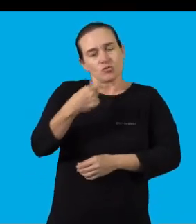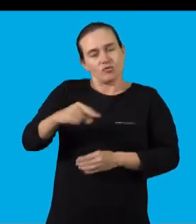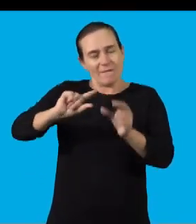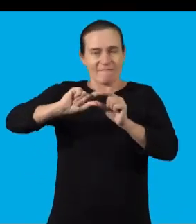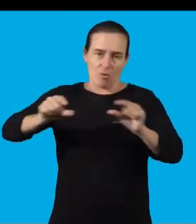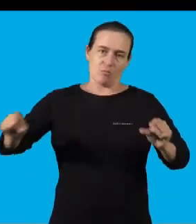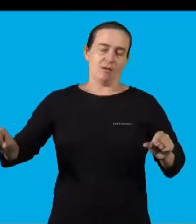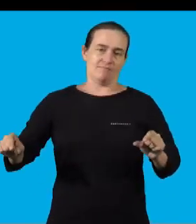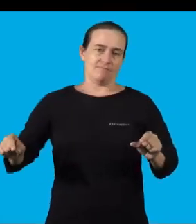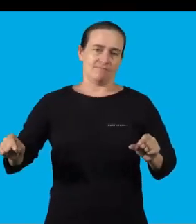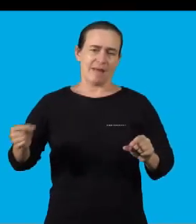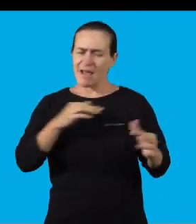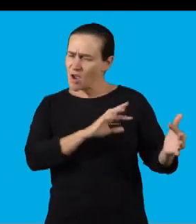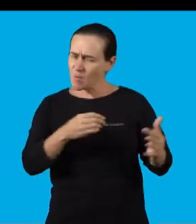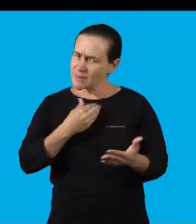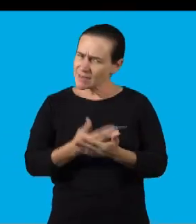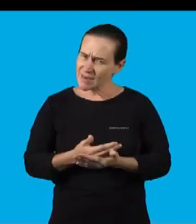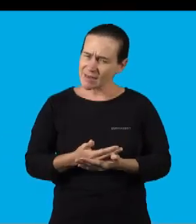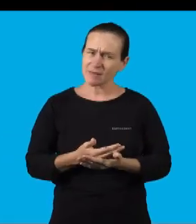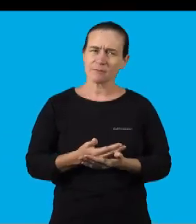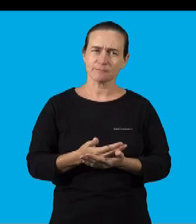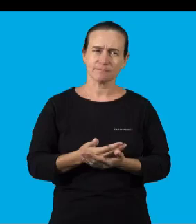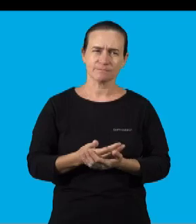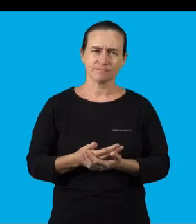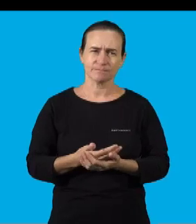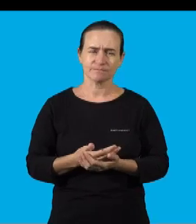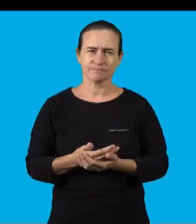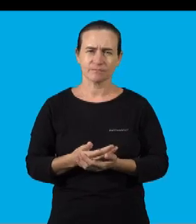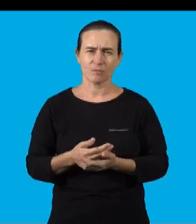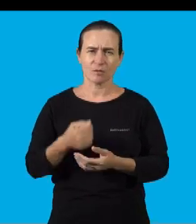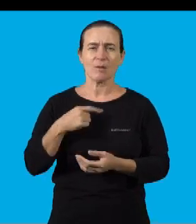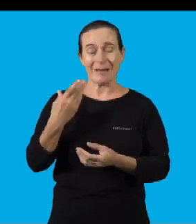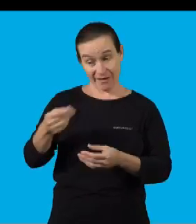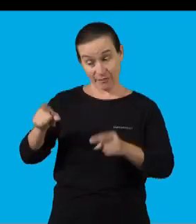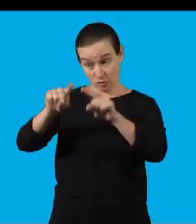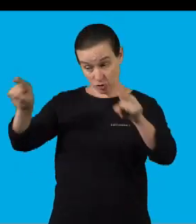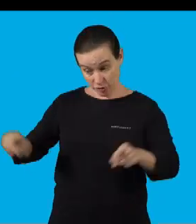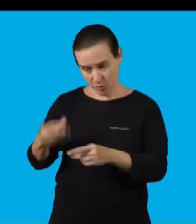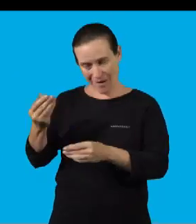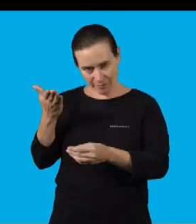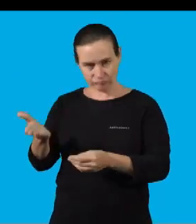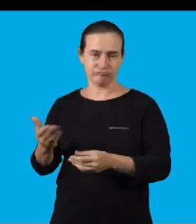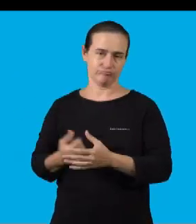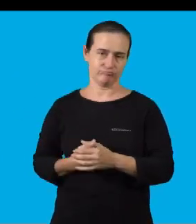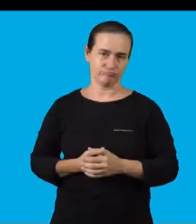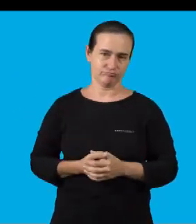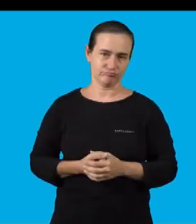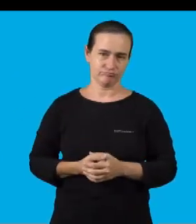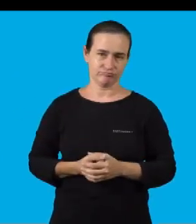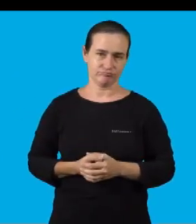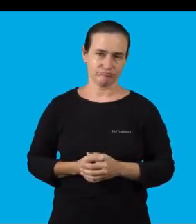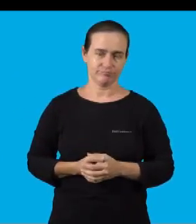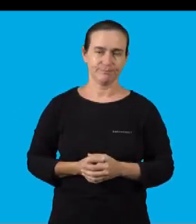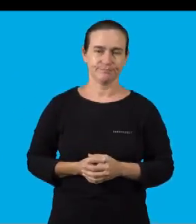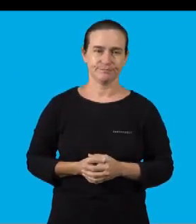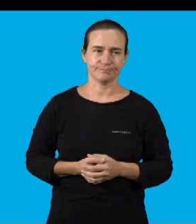correct formula, and you can simply do that by going to find that formula on the formula sheet. Let's